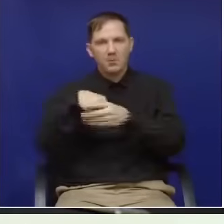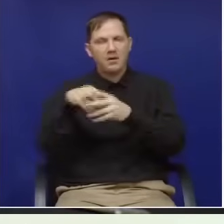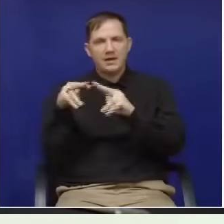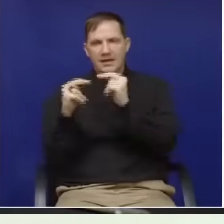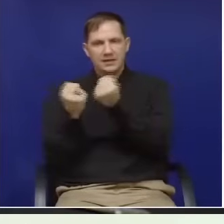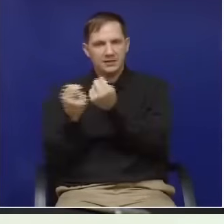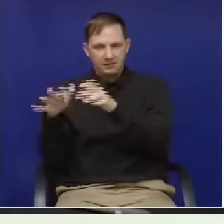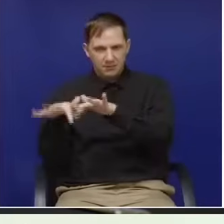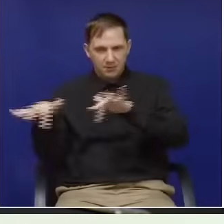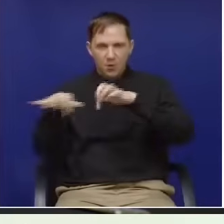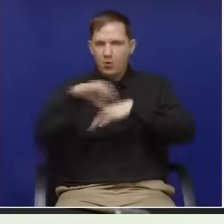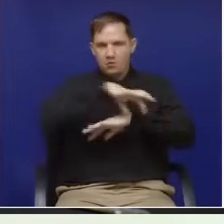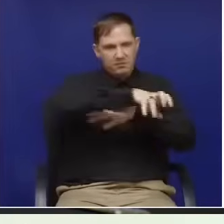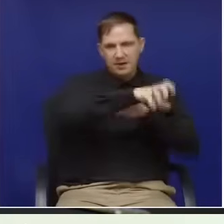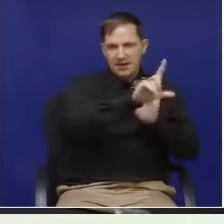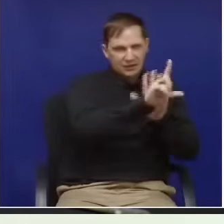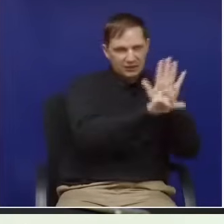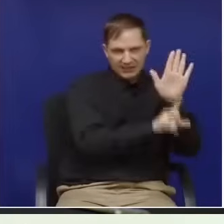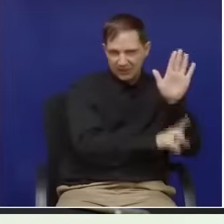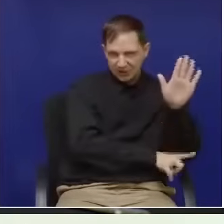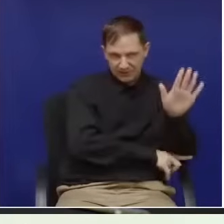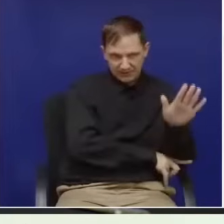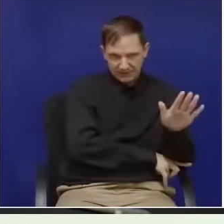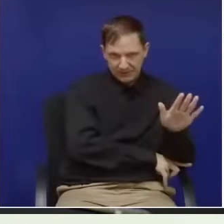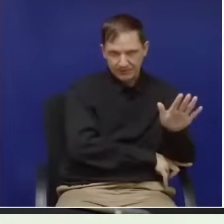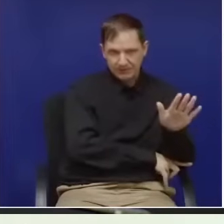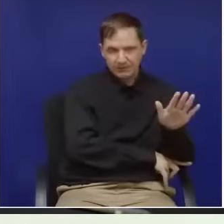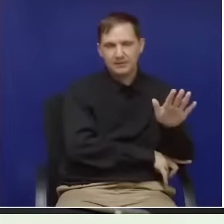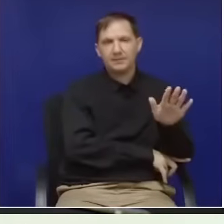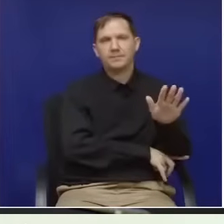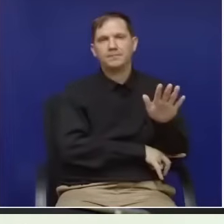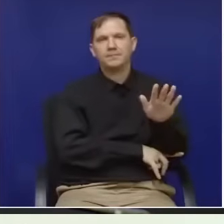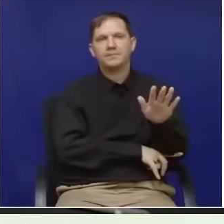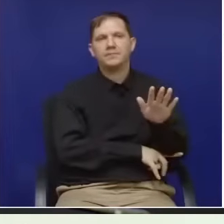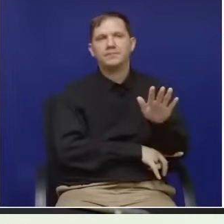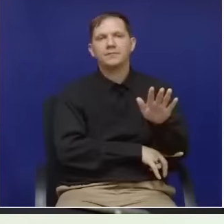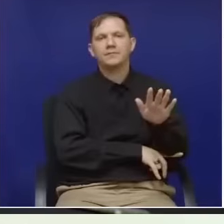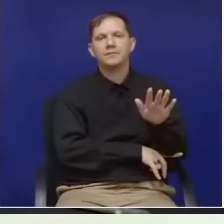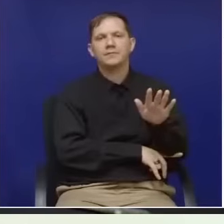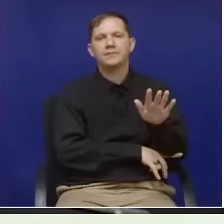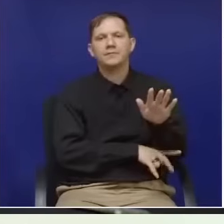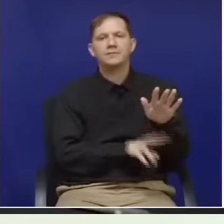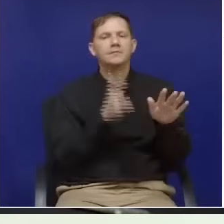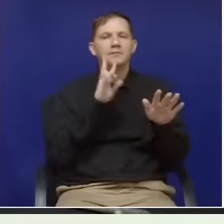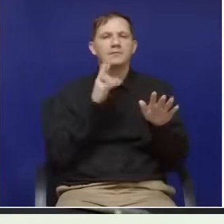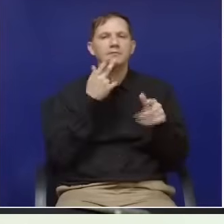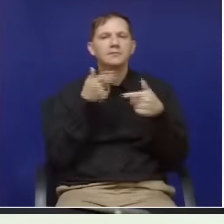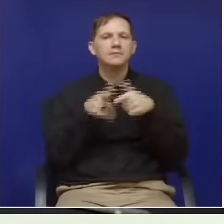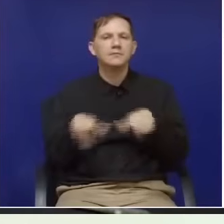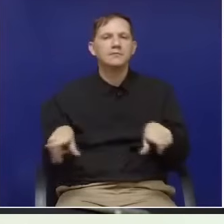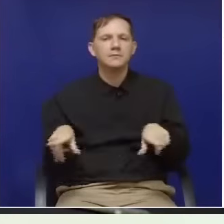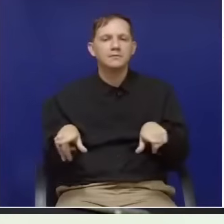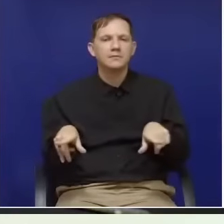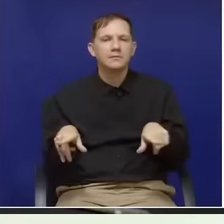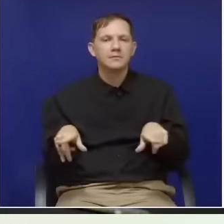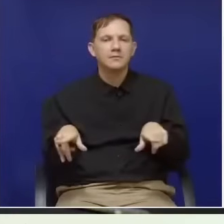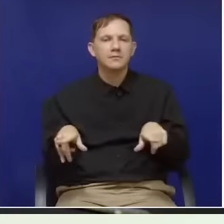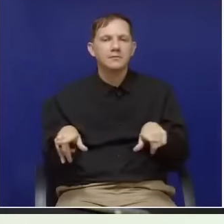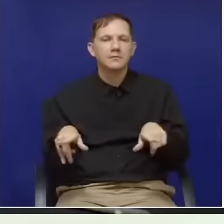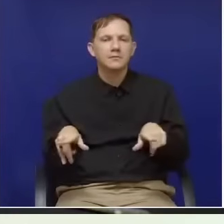parliaments or provincial legislatures. Ke mehopolo le menahano e feng e ileng ya fitlhela hore ba